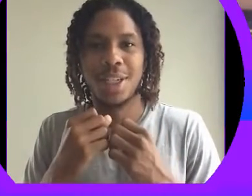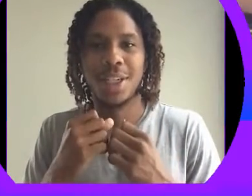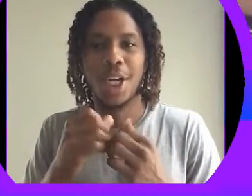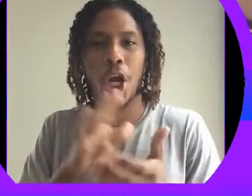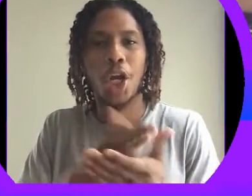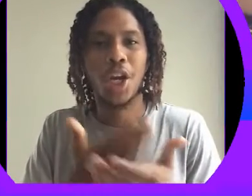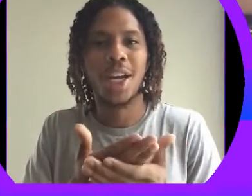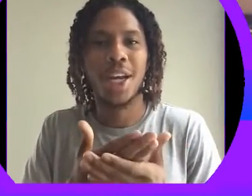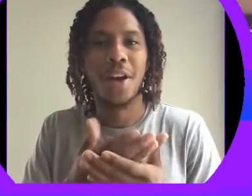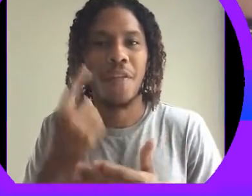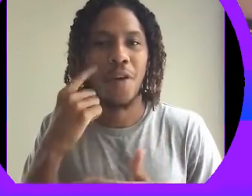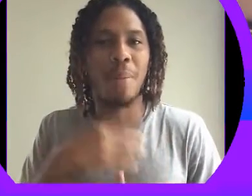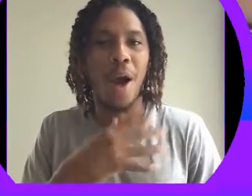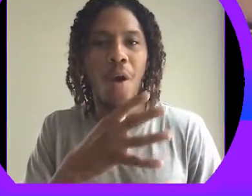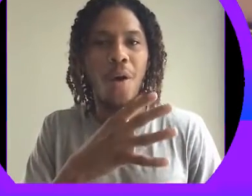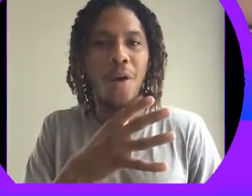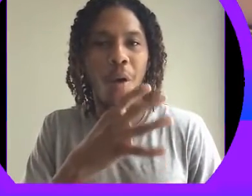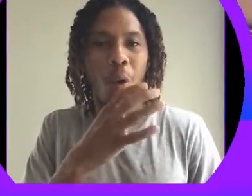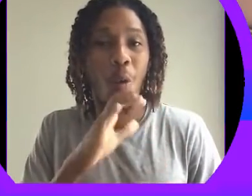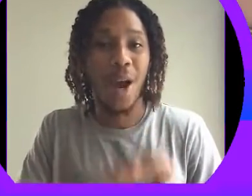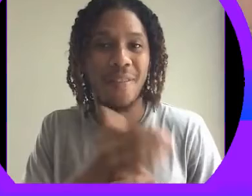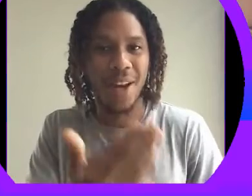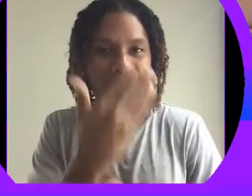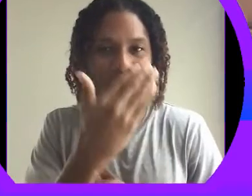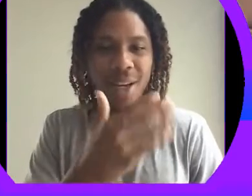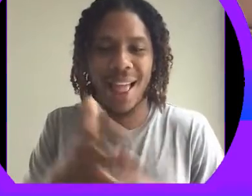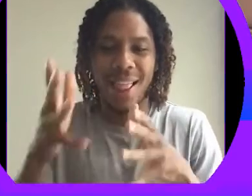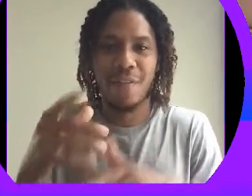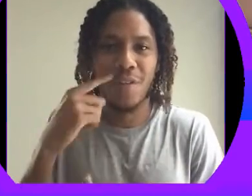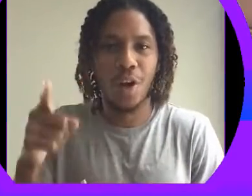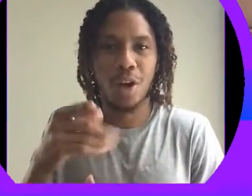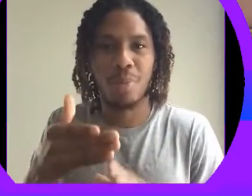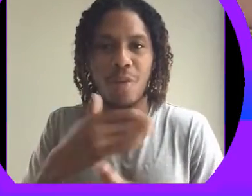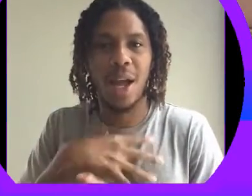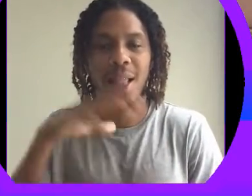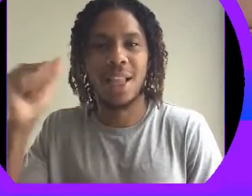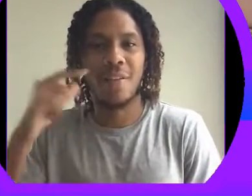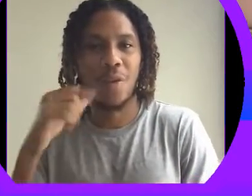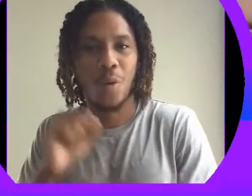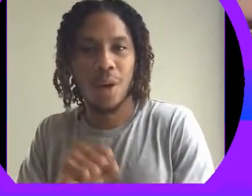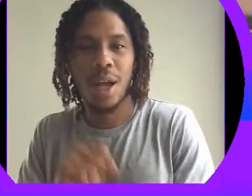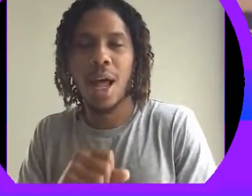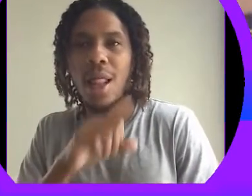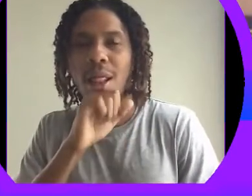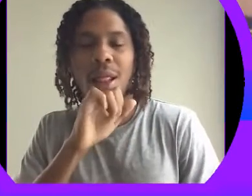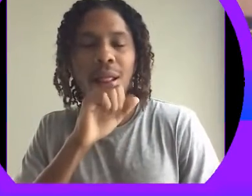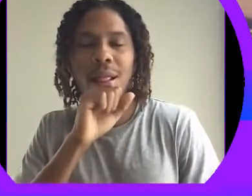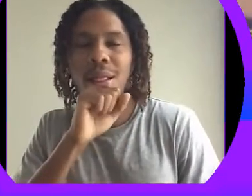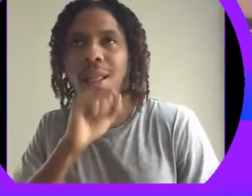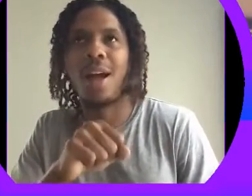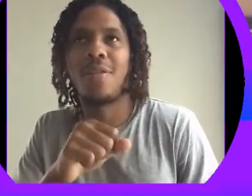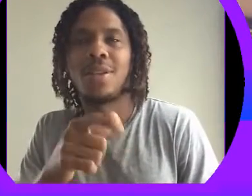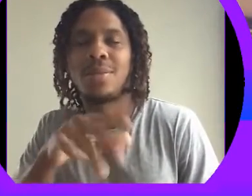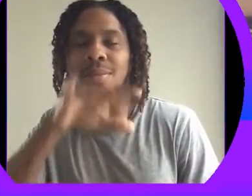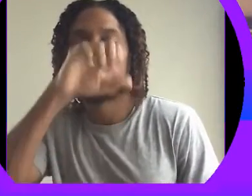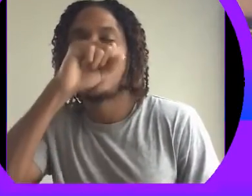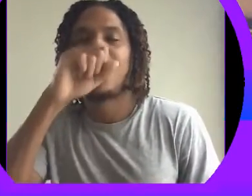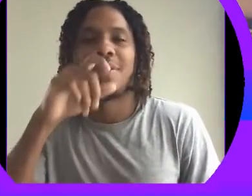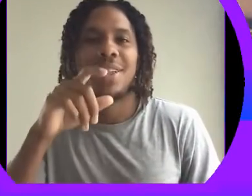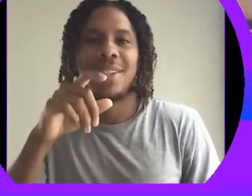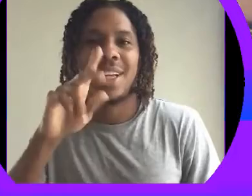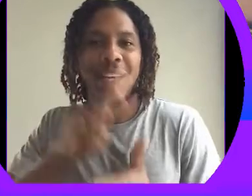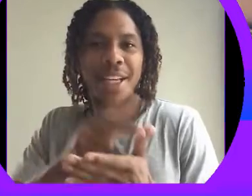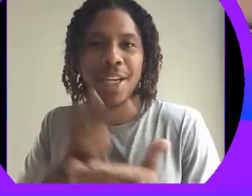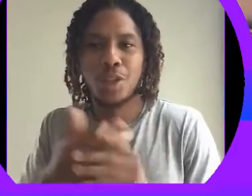and leaving it for her as I walk out the door for work. I love the smell of the kitchen now when my wife or I